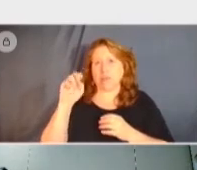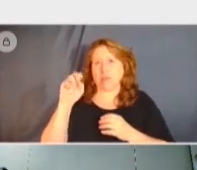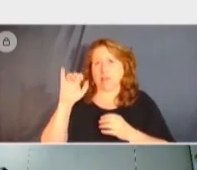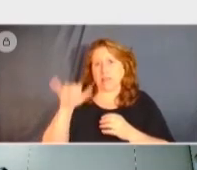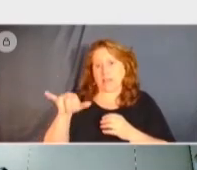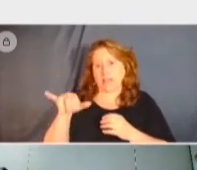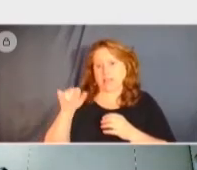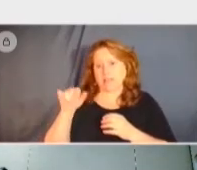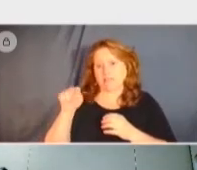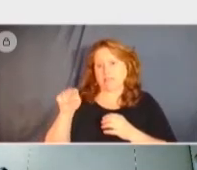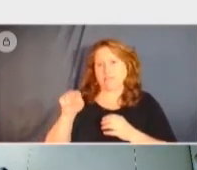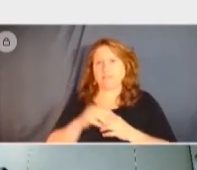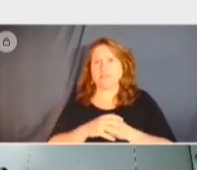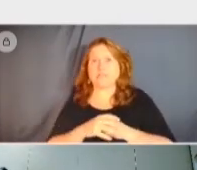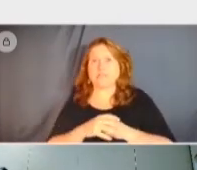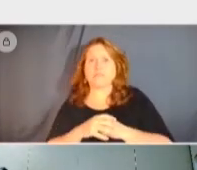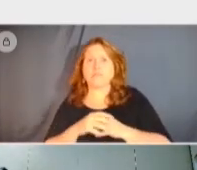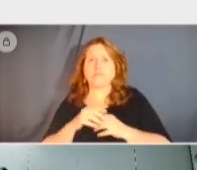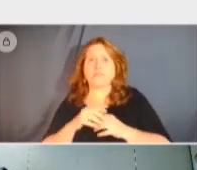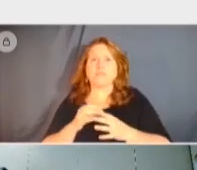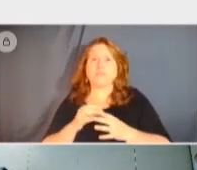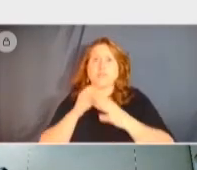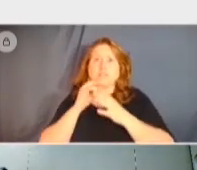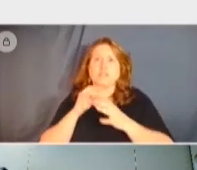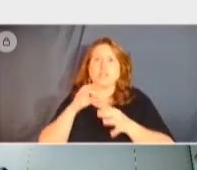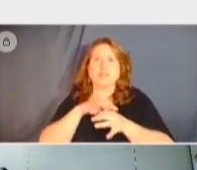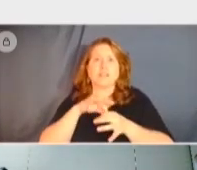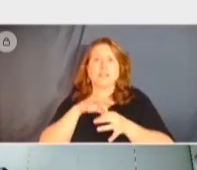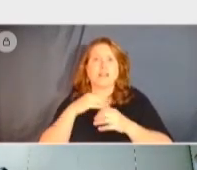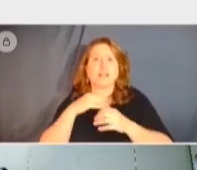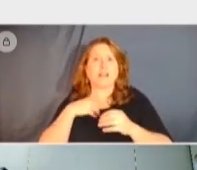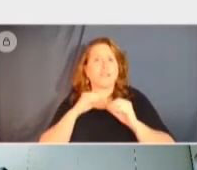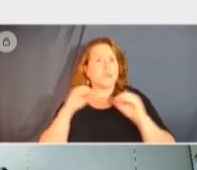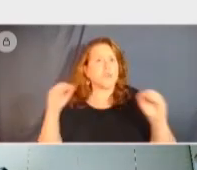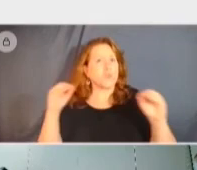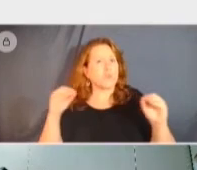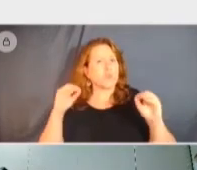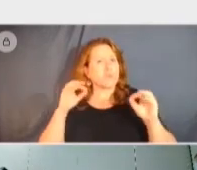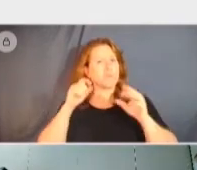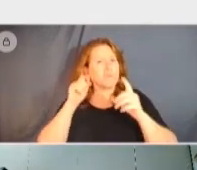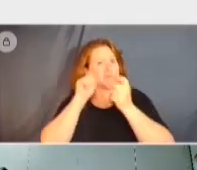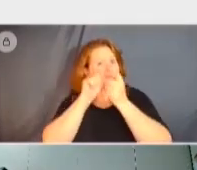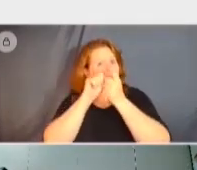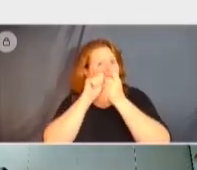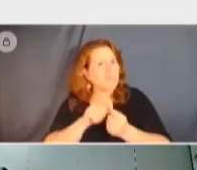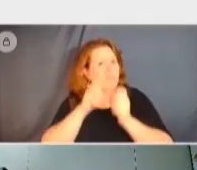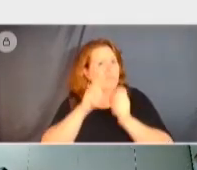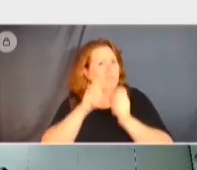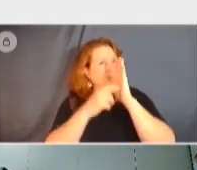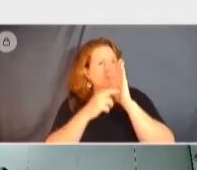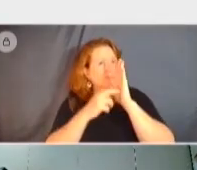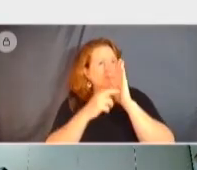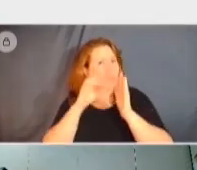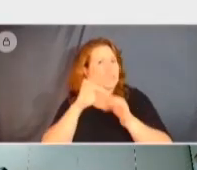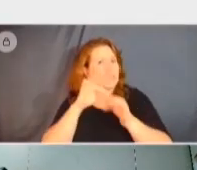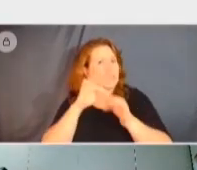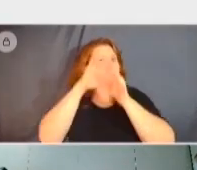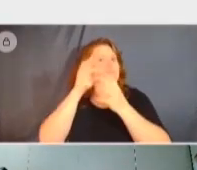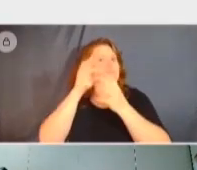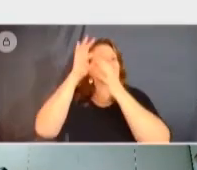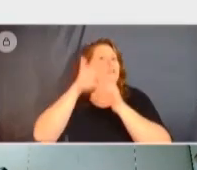Yeah, okay. So we don't have a regulation right now that we're looking at. Is that fair to say? Well, when they put the bill in, we kind of figured